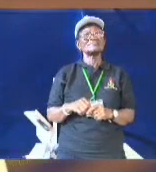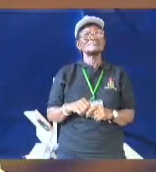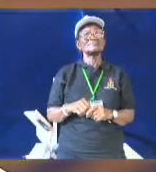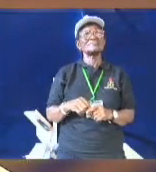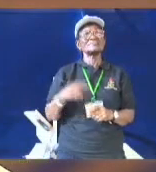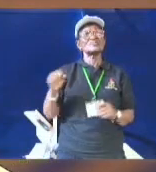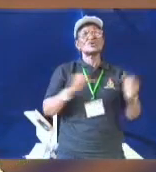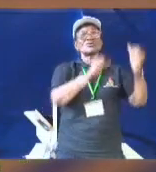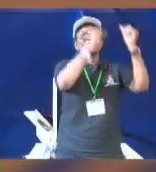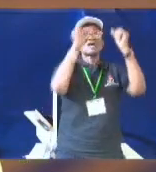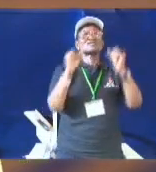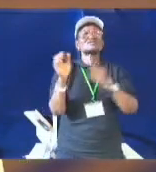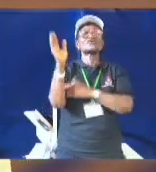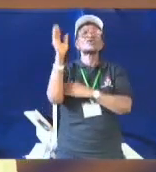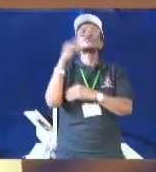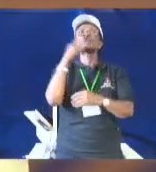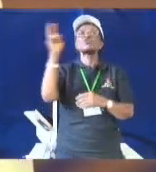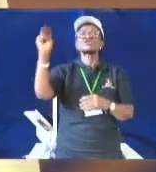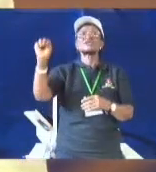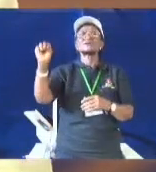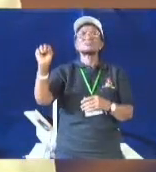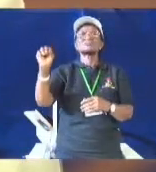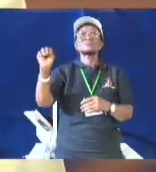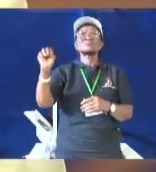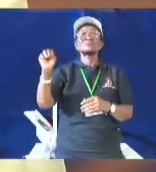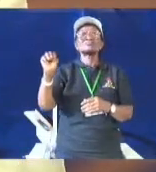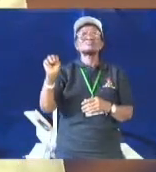But the Almighty God told him what to do